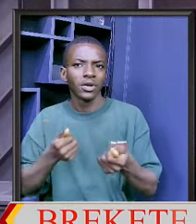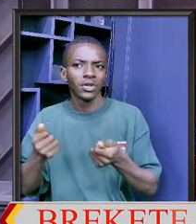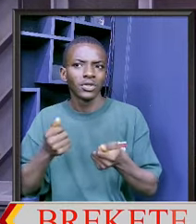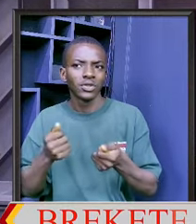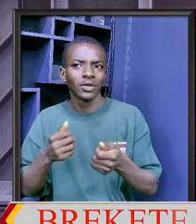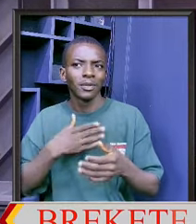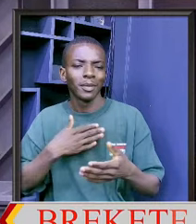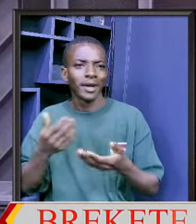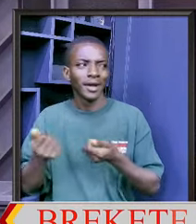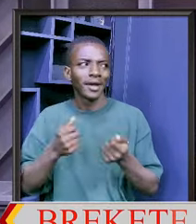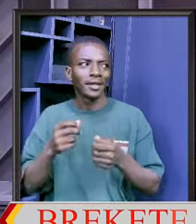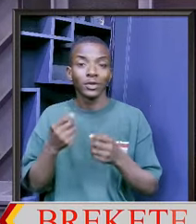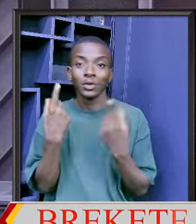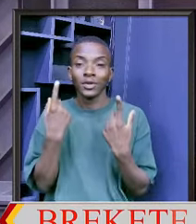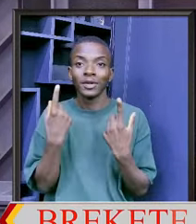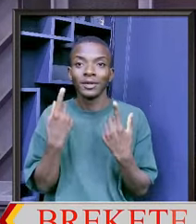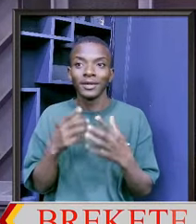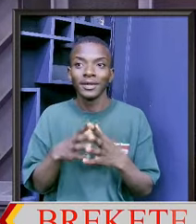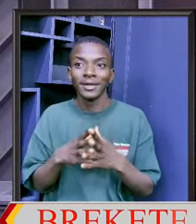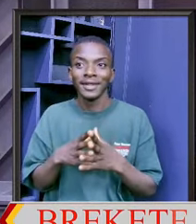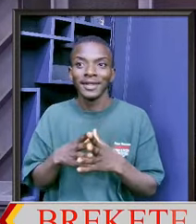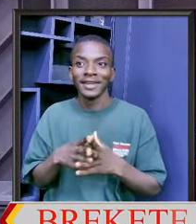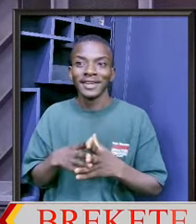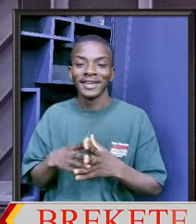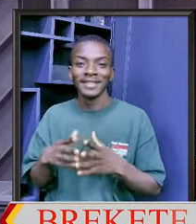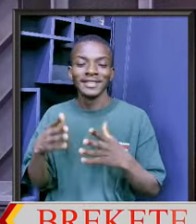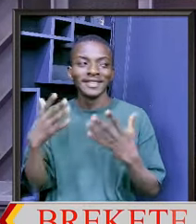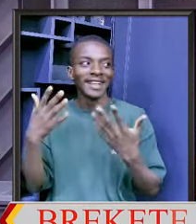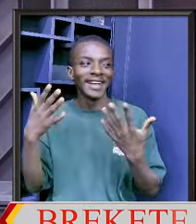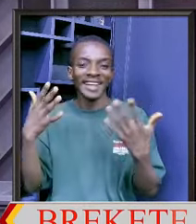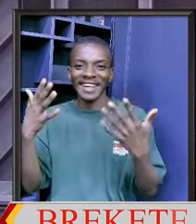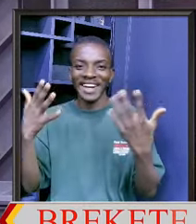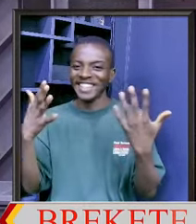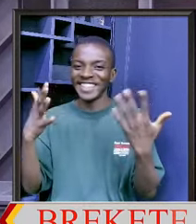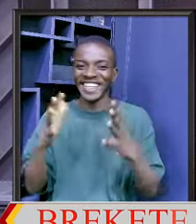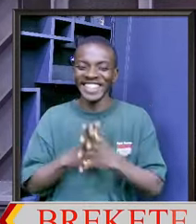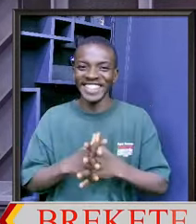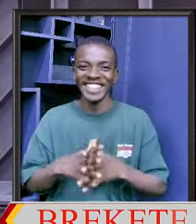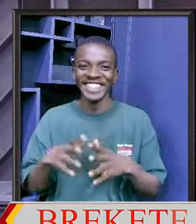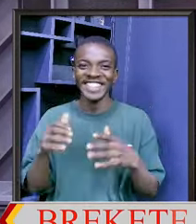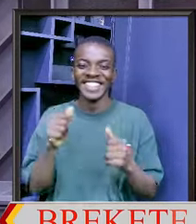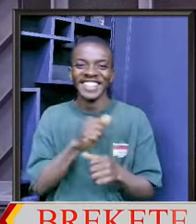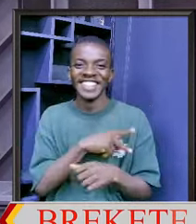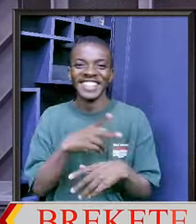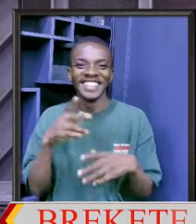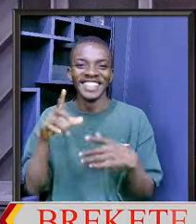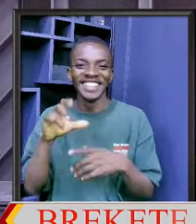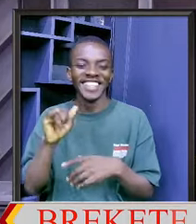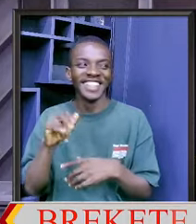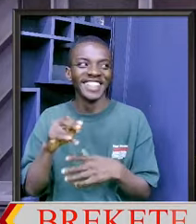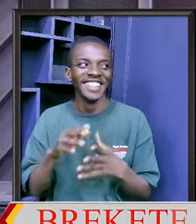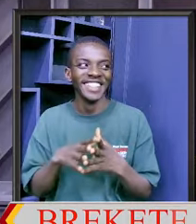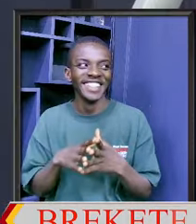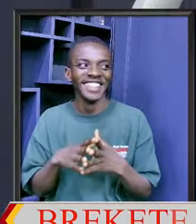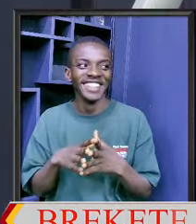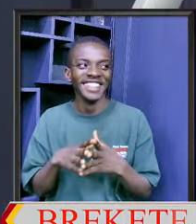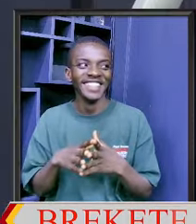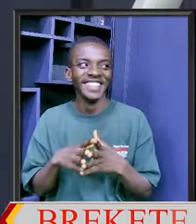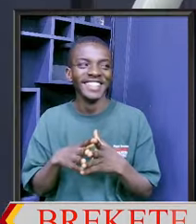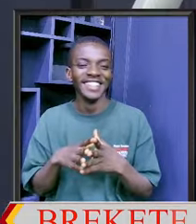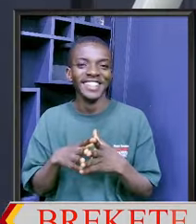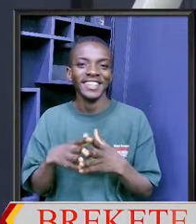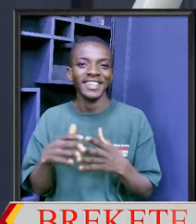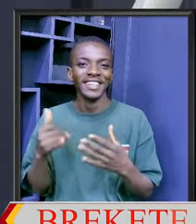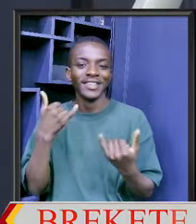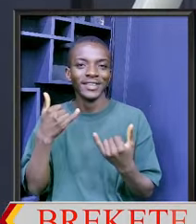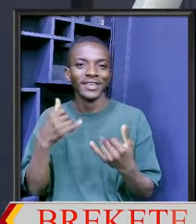constructed my car, you will surprise me. I don't believe. Oh, Livinus. Yes. Please